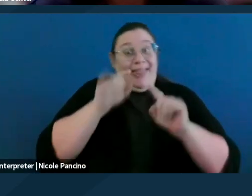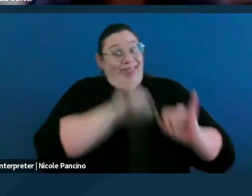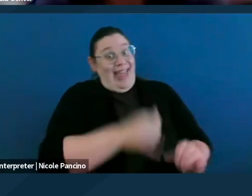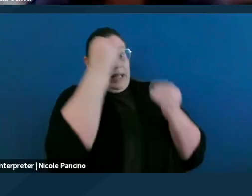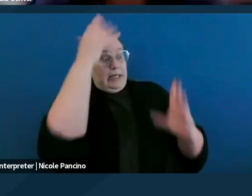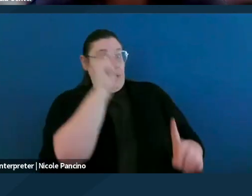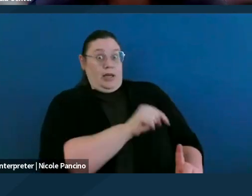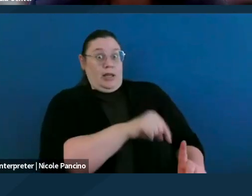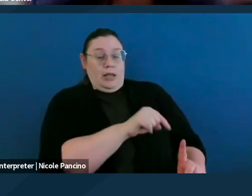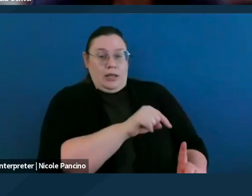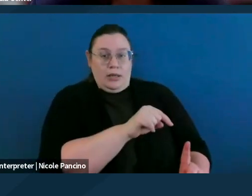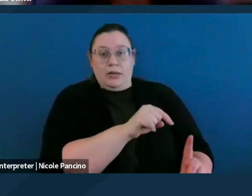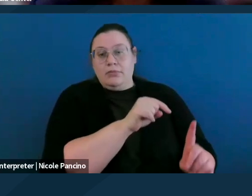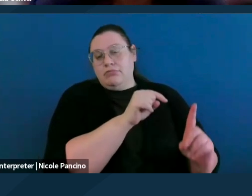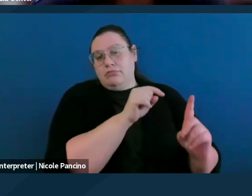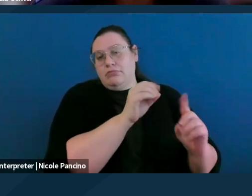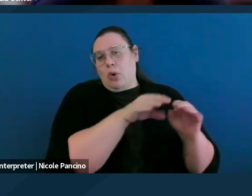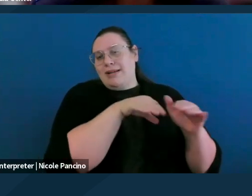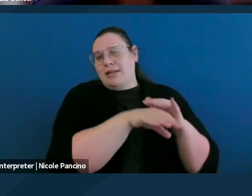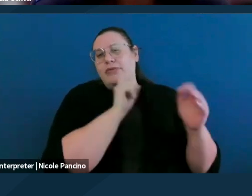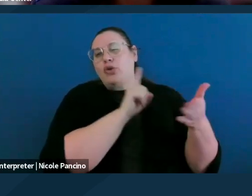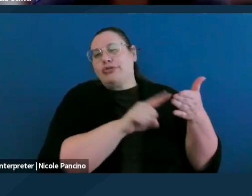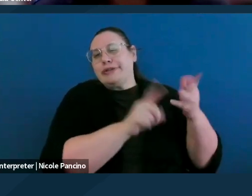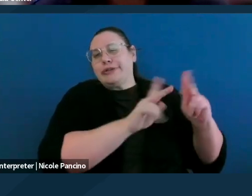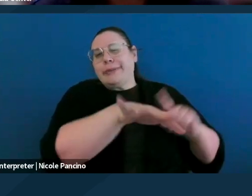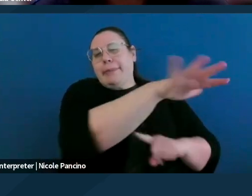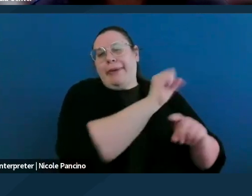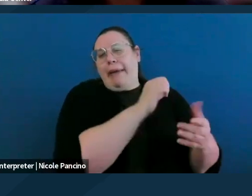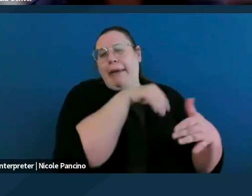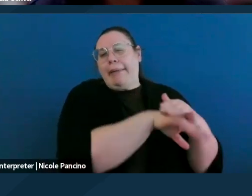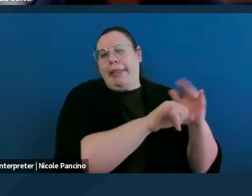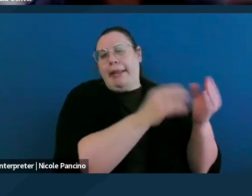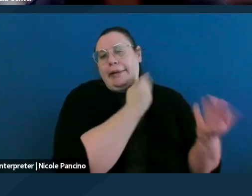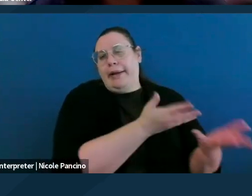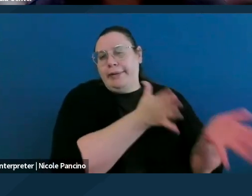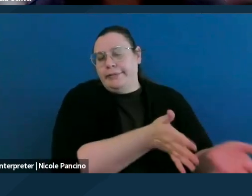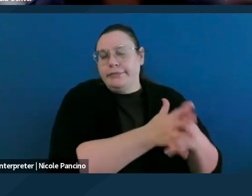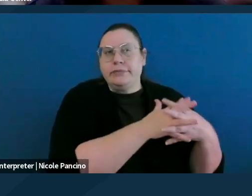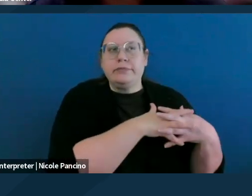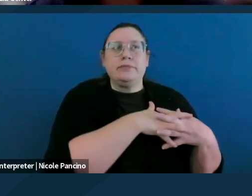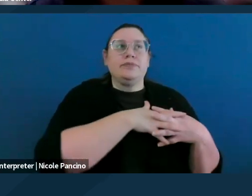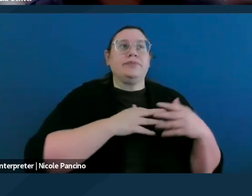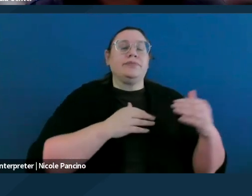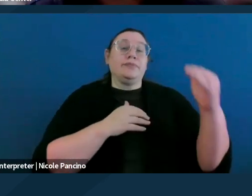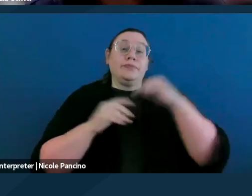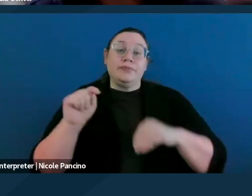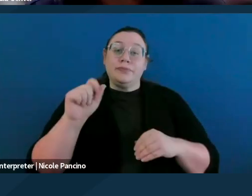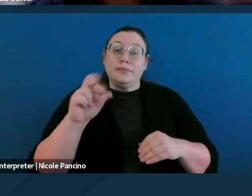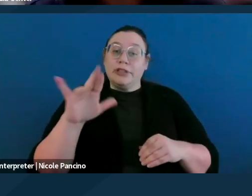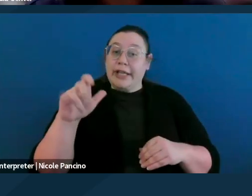um, accessible for researchers. Um, and then Taryn writes,